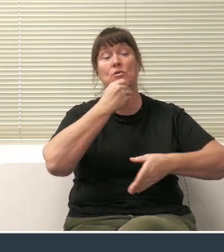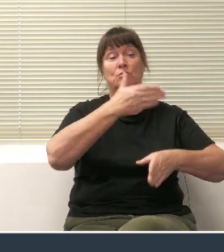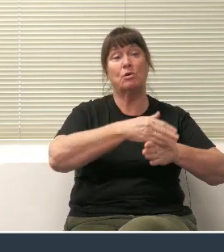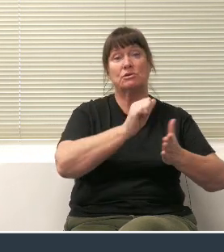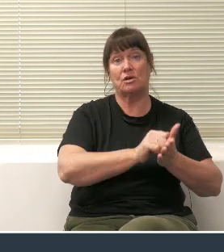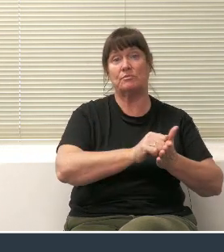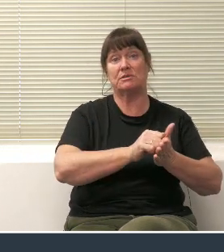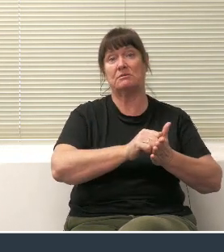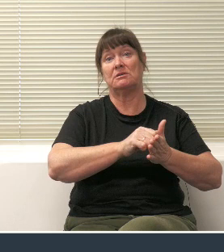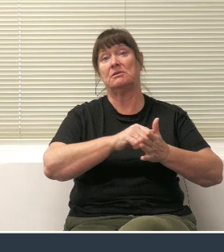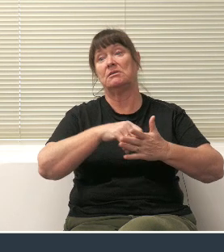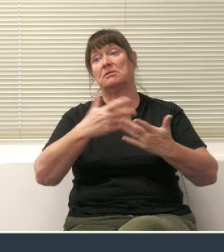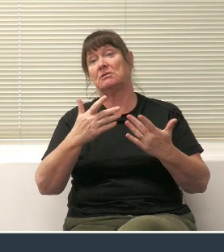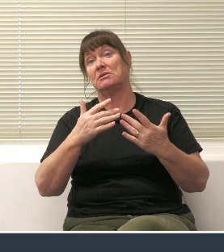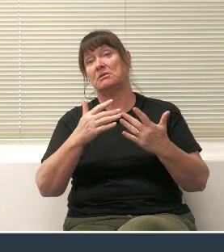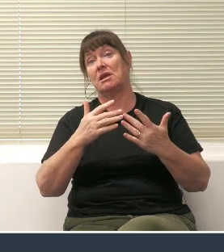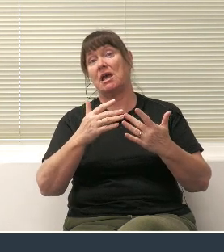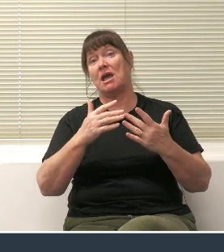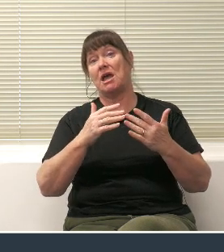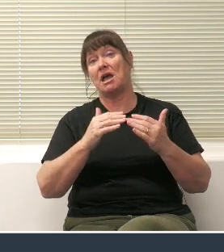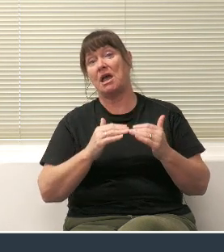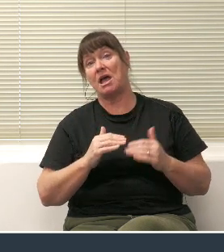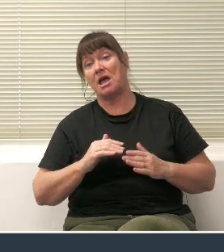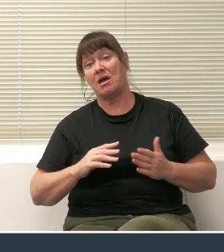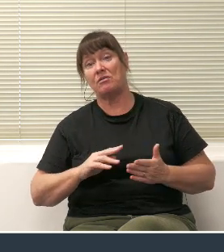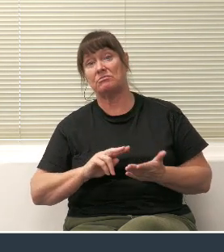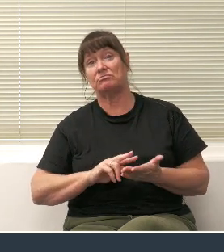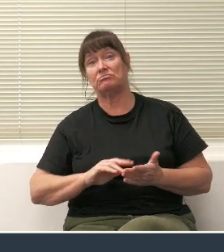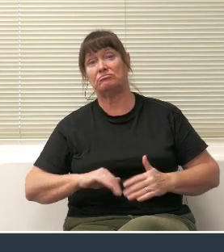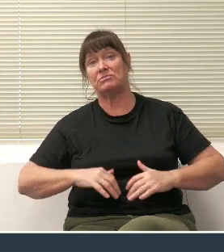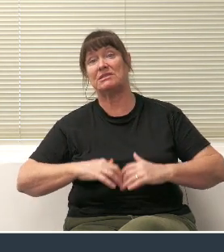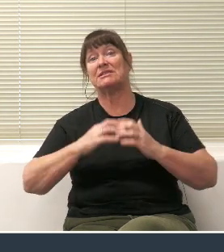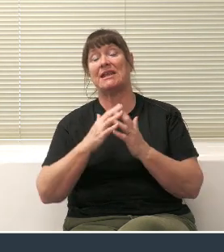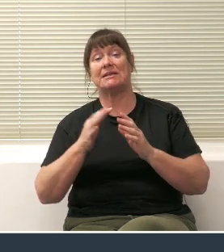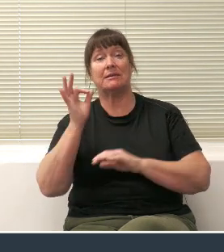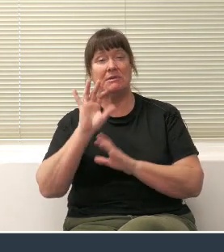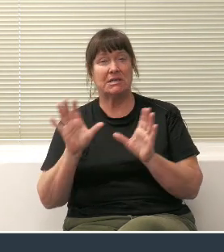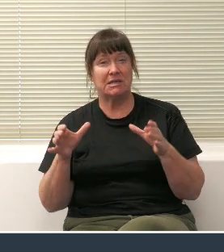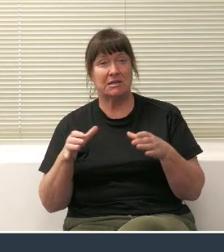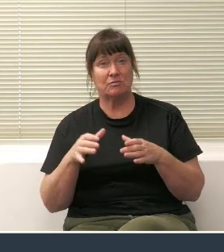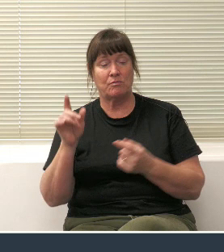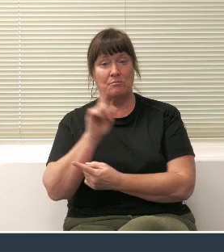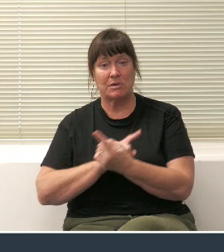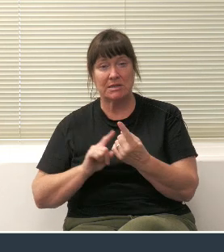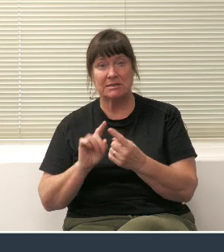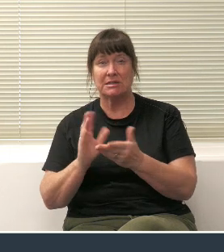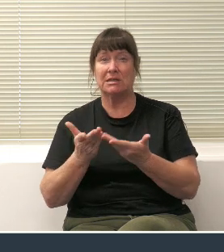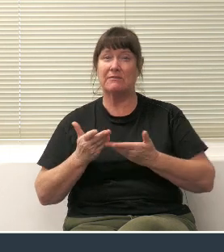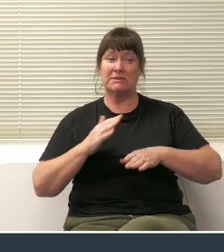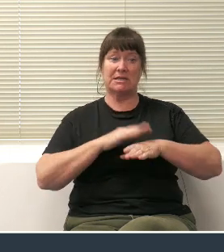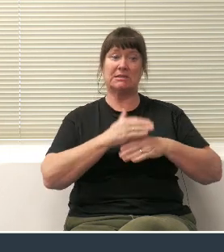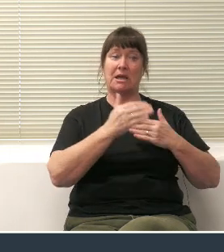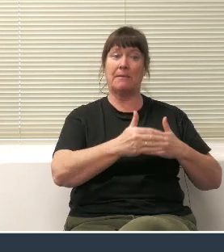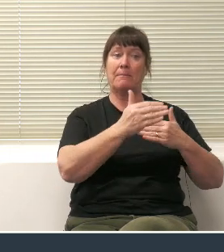workshops, our standing committee meetings, those types of things to give us that surety around timeline and